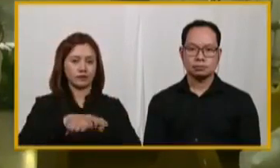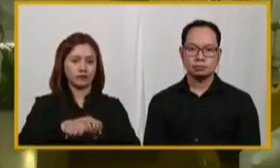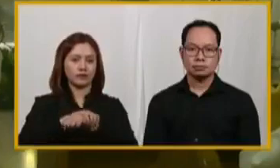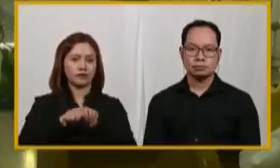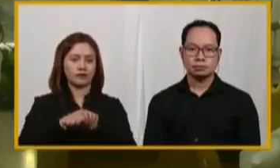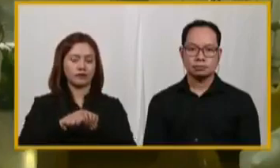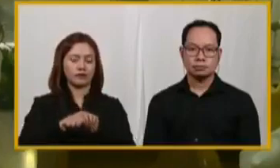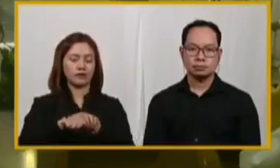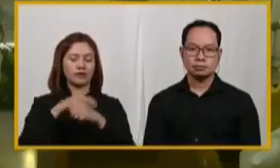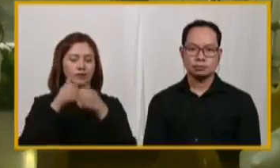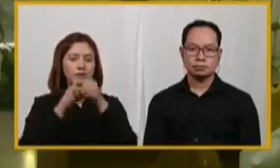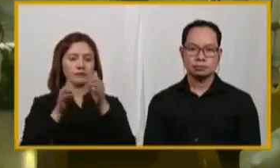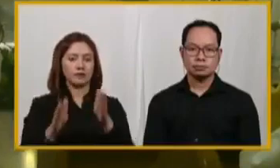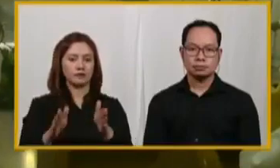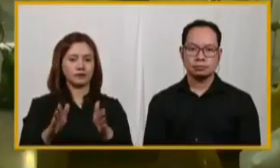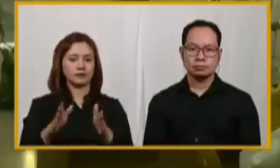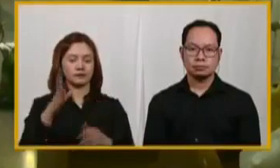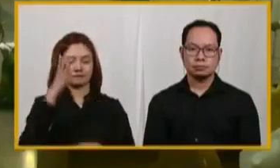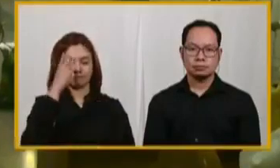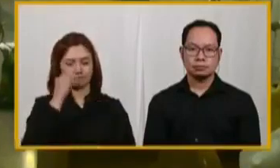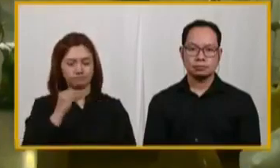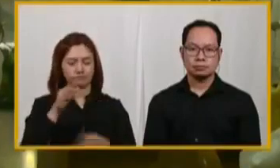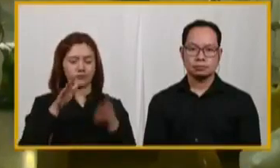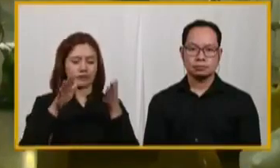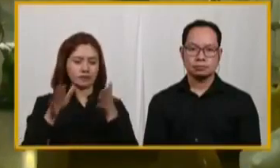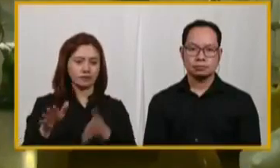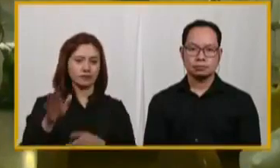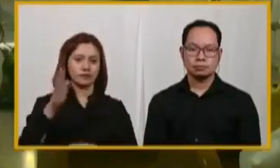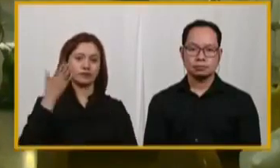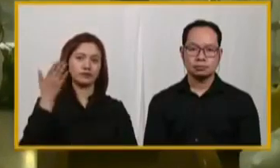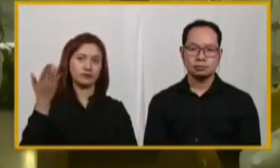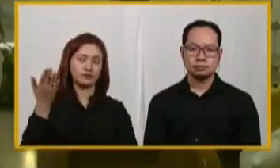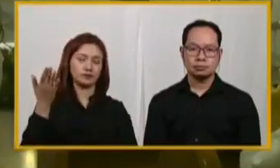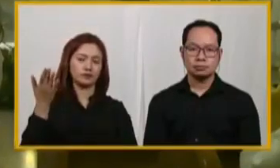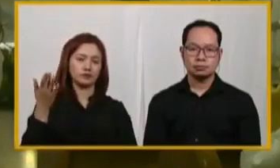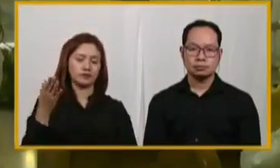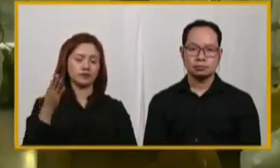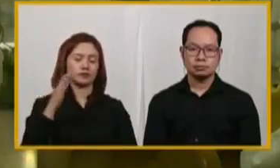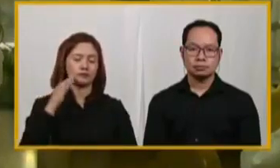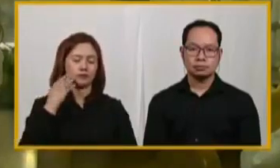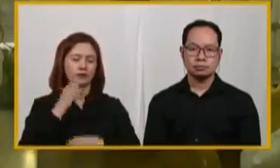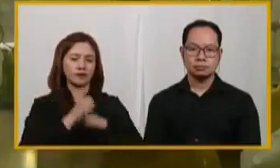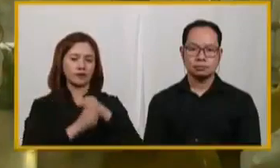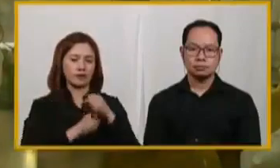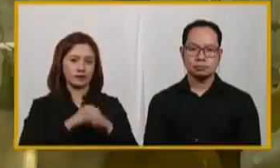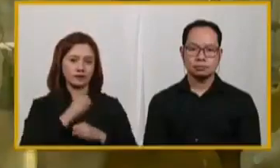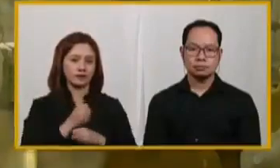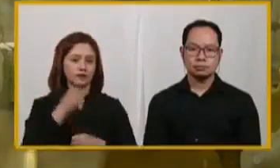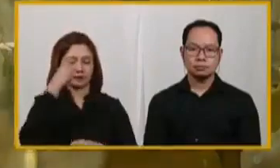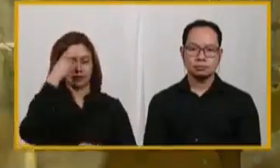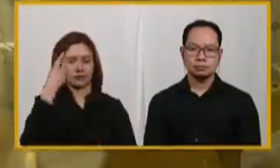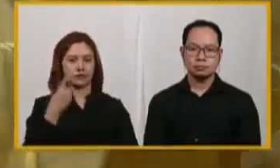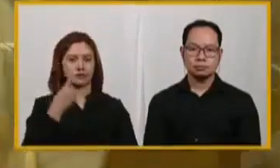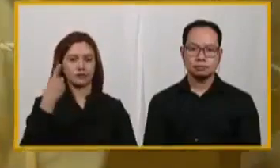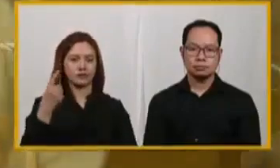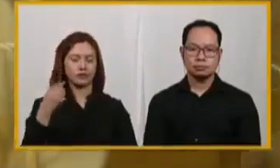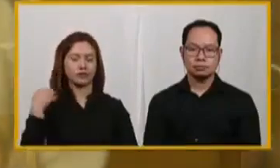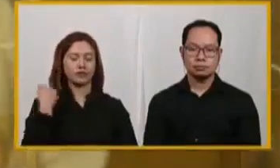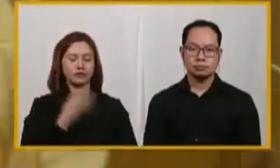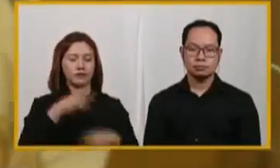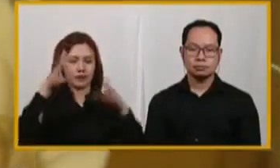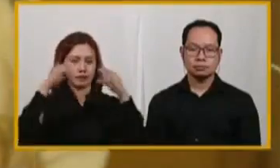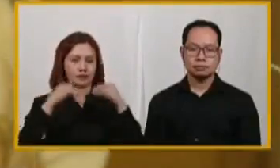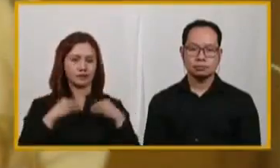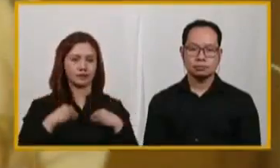fell asleep, leaving you in your bitter agony alone. We accept your gentle invitation